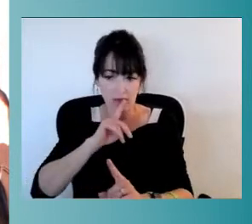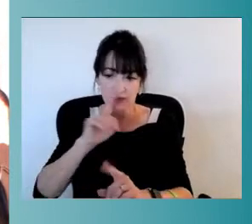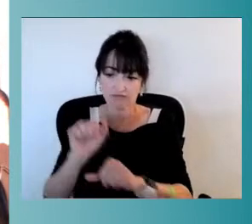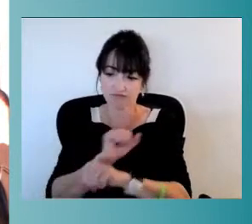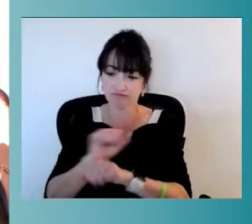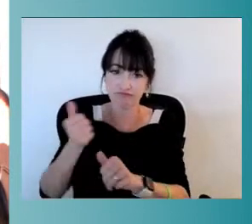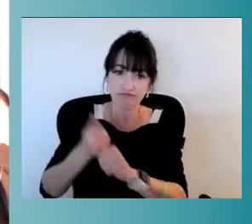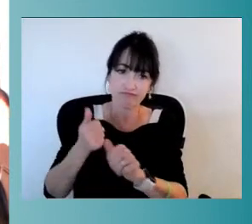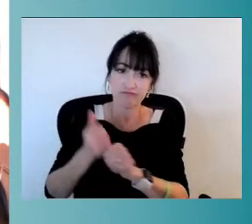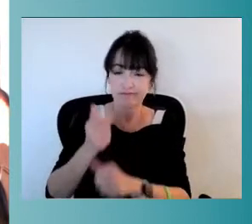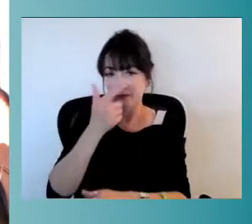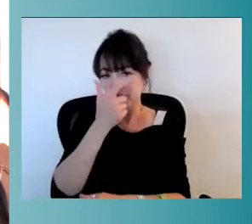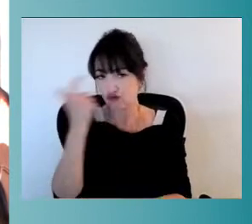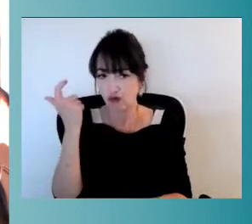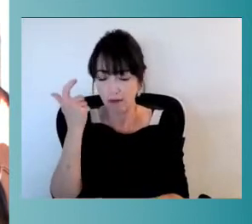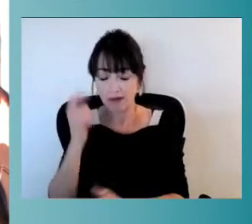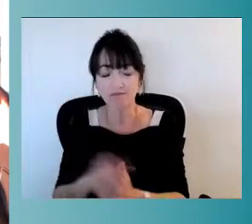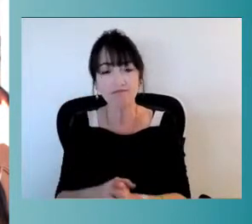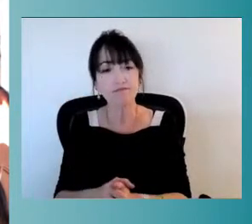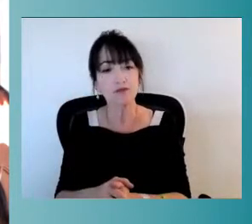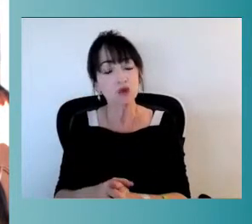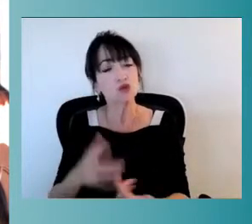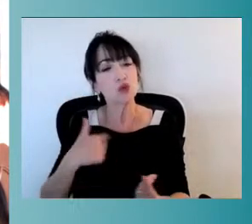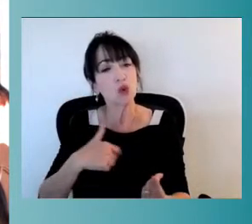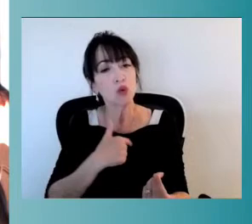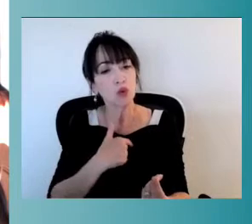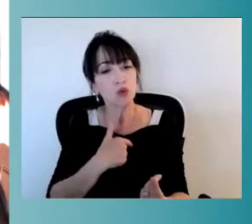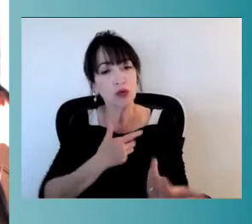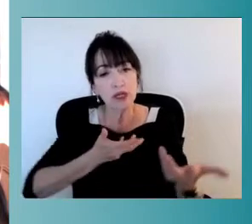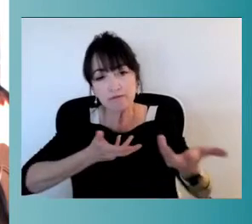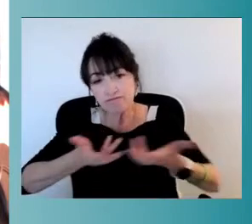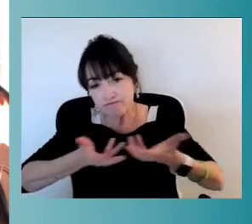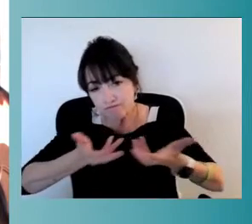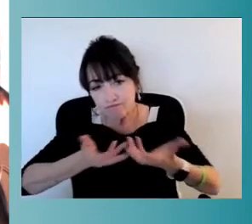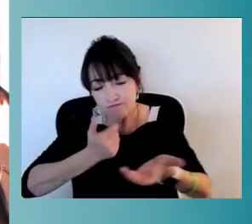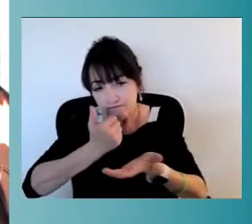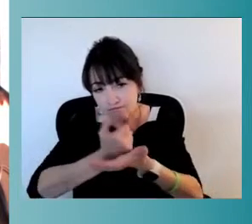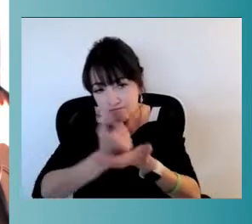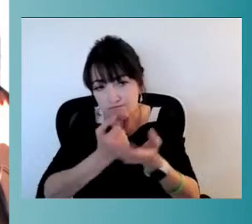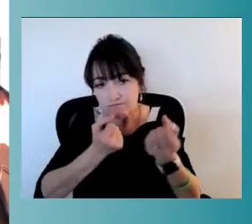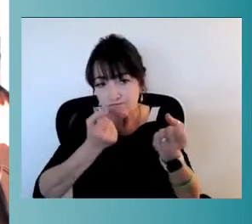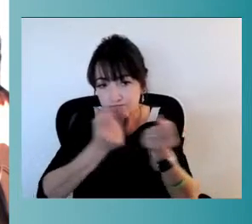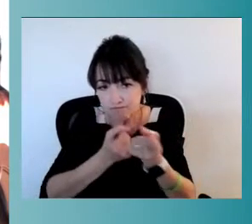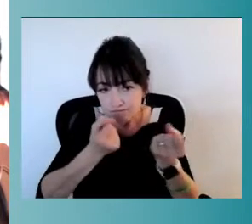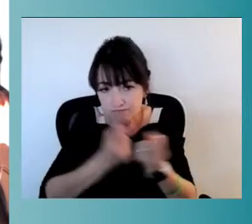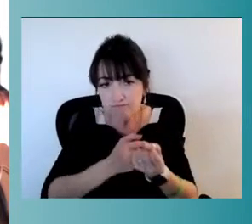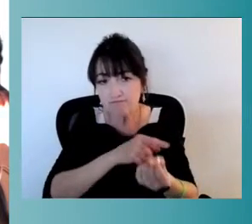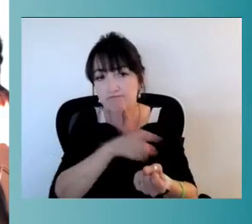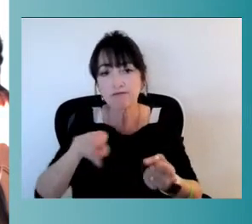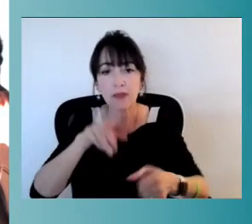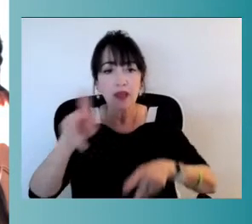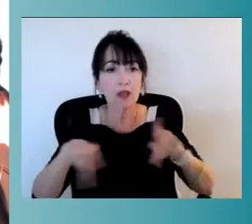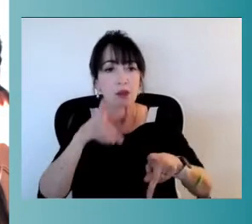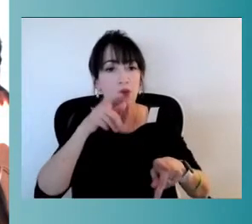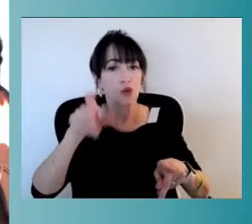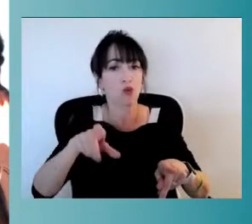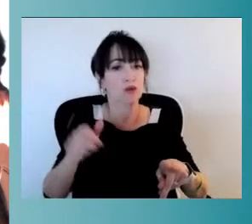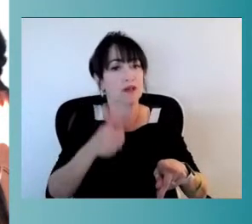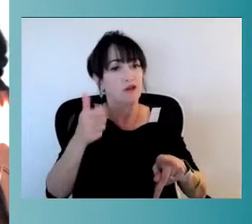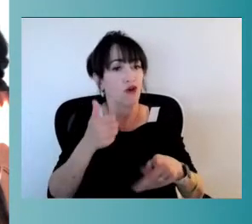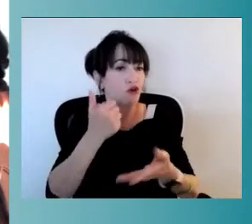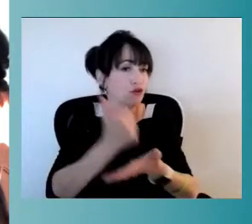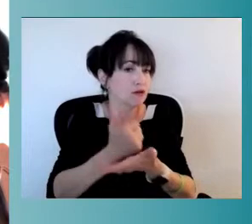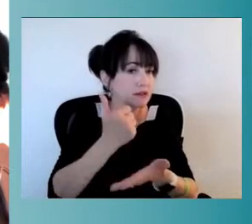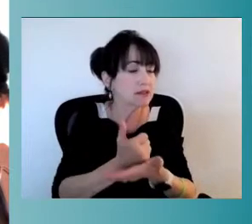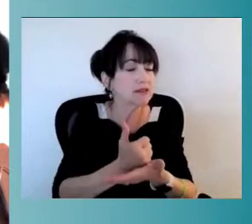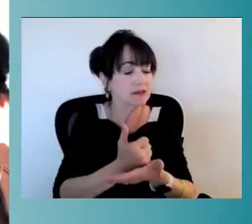And so we minister to a group of people that just need other assistance and resources. I thank you for this opportunity, and